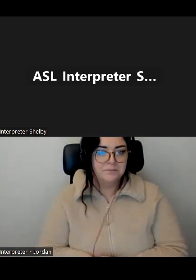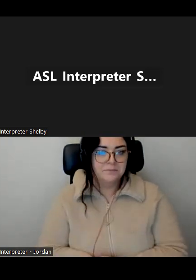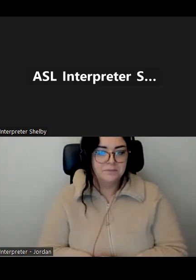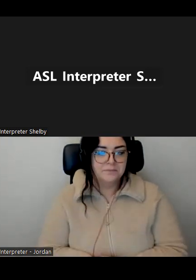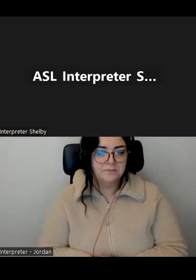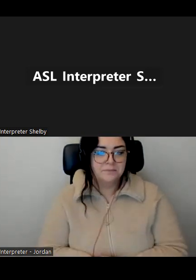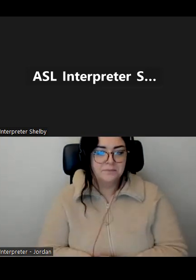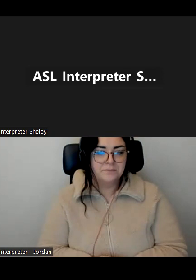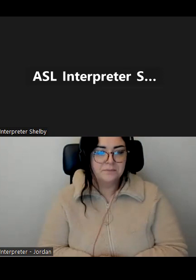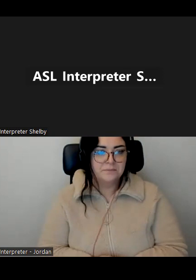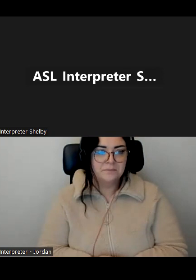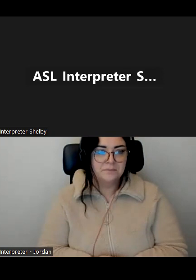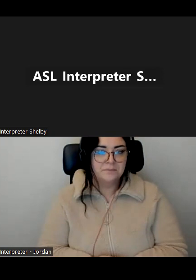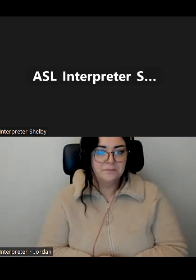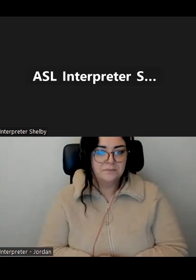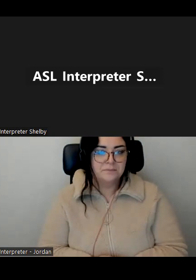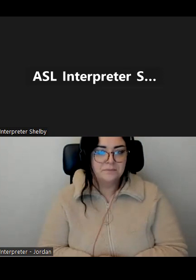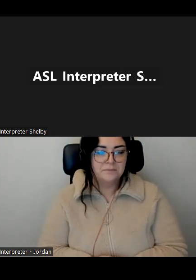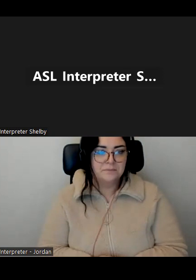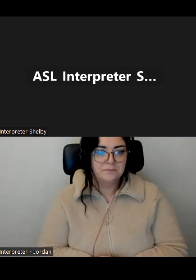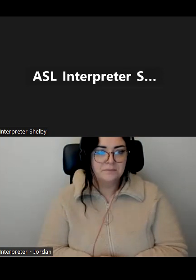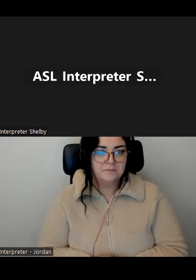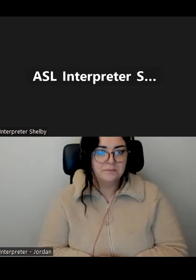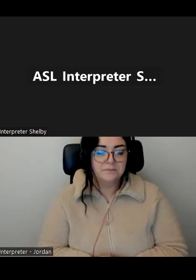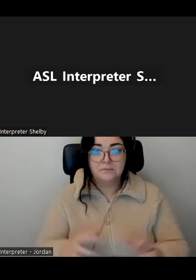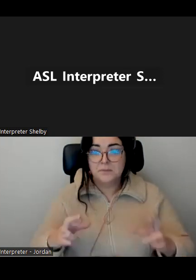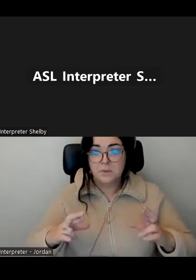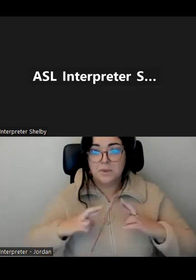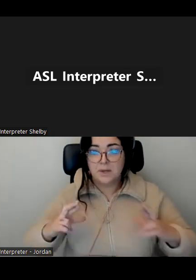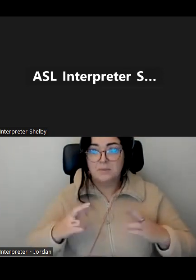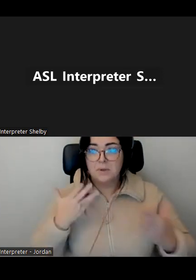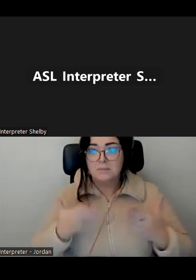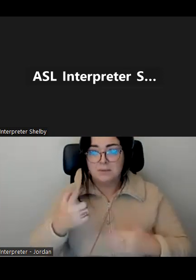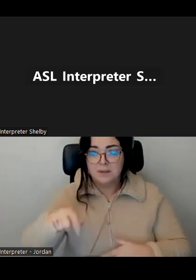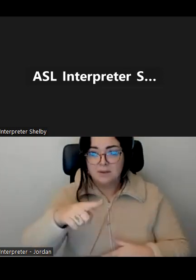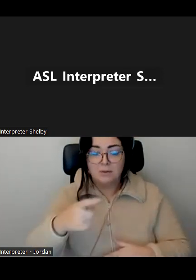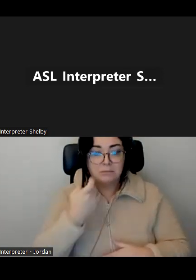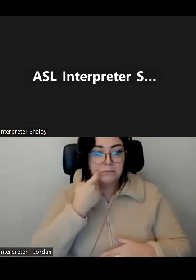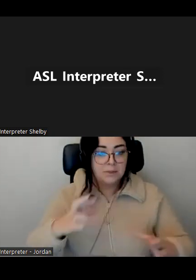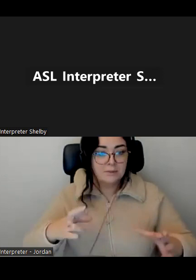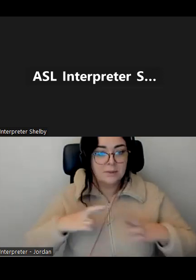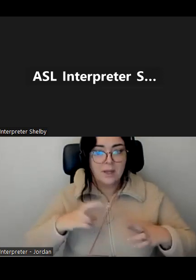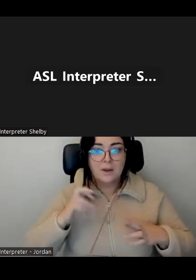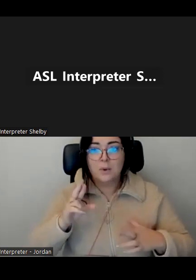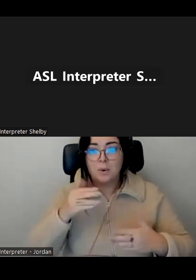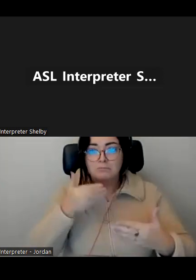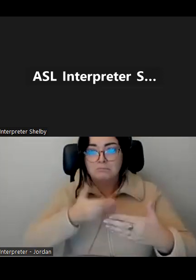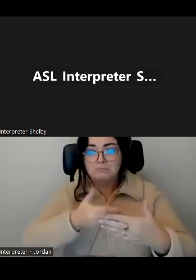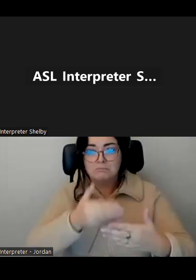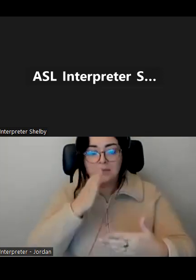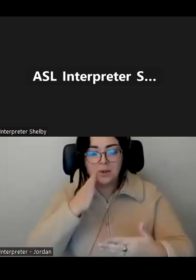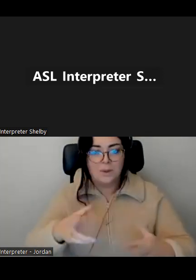So retirement may be something that's relevant to some of you. You may be recently retired, you may have retirement coming up, you may be